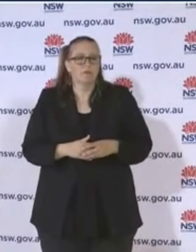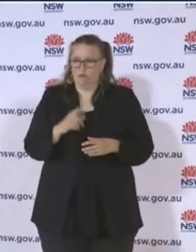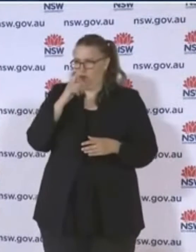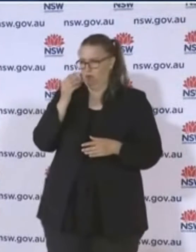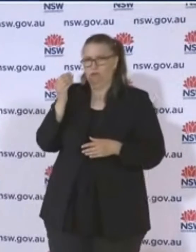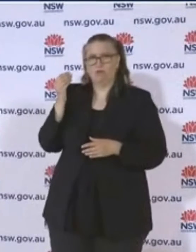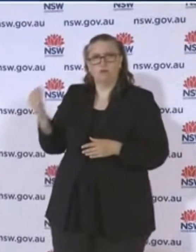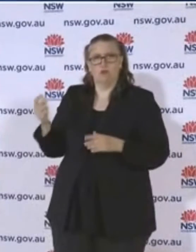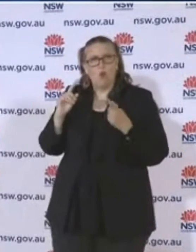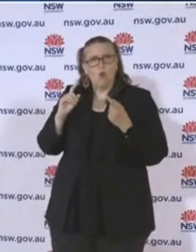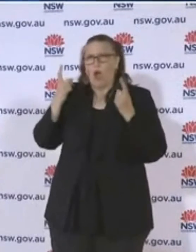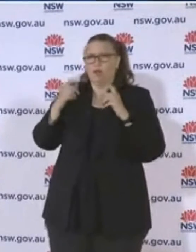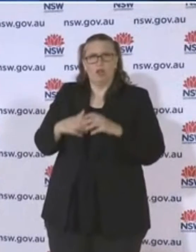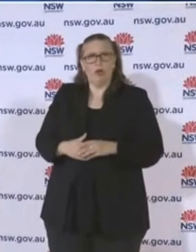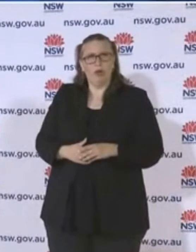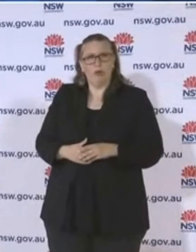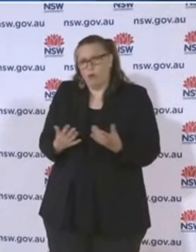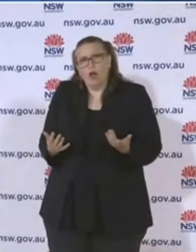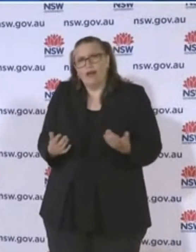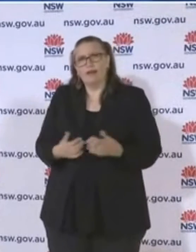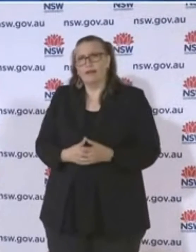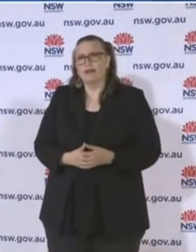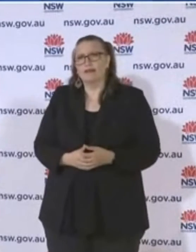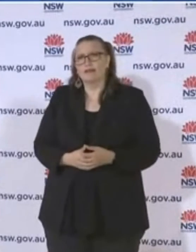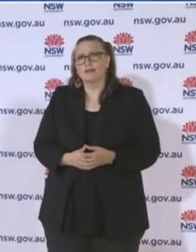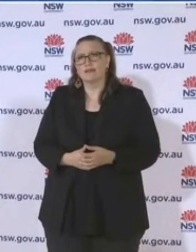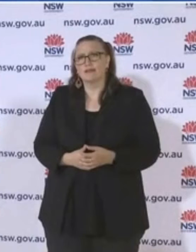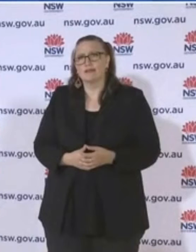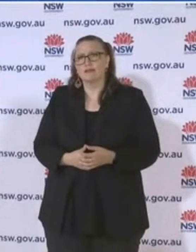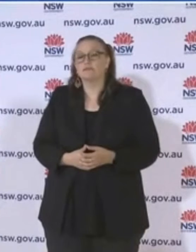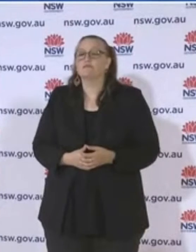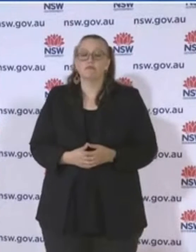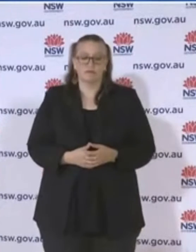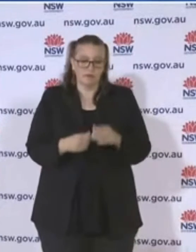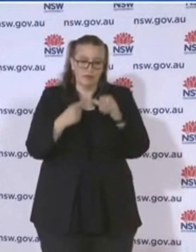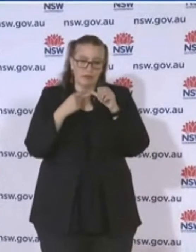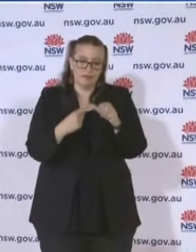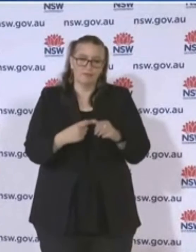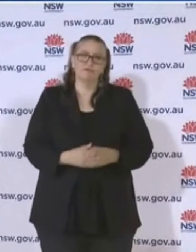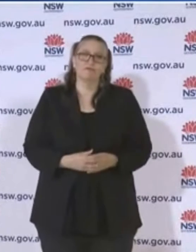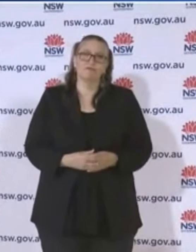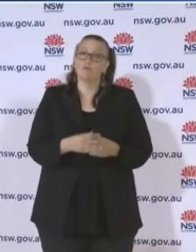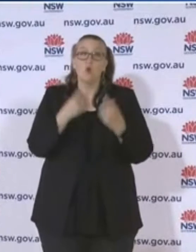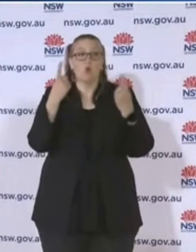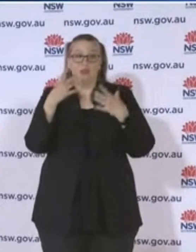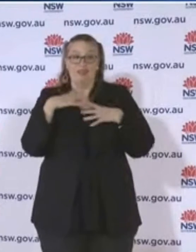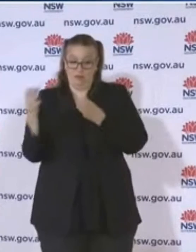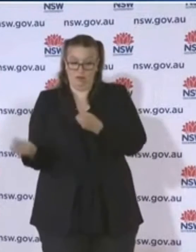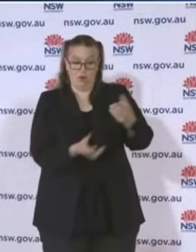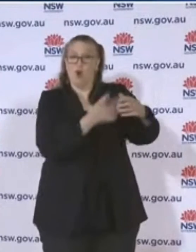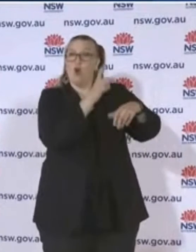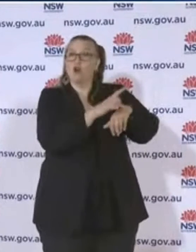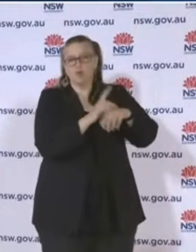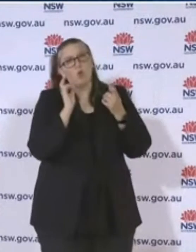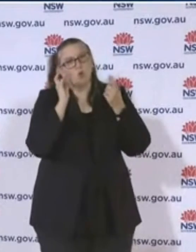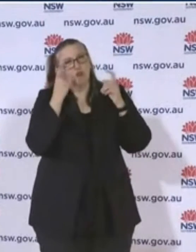in intensive care. And that is the figure that we need to look at, because what we're seeing, not just in Australia but around the world, is that